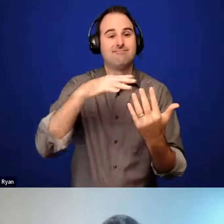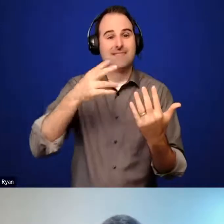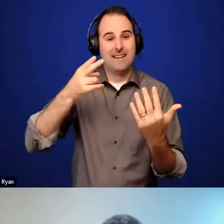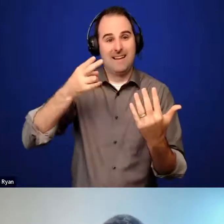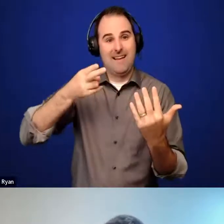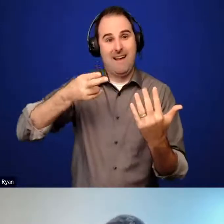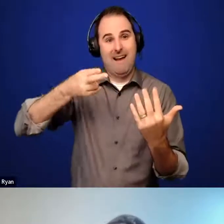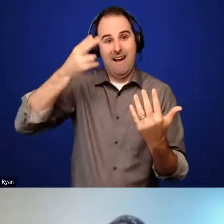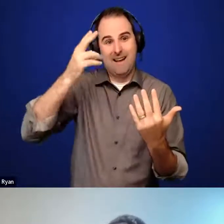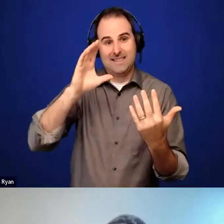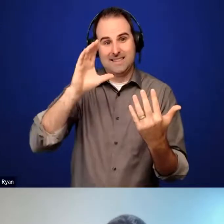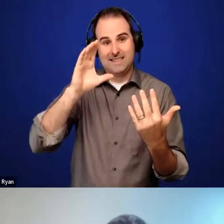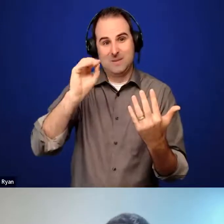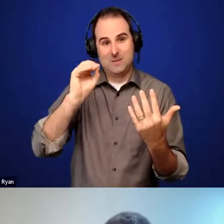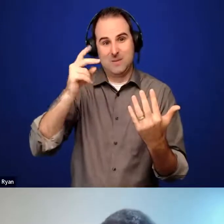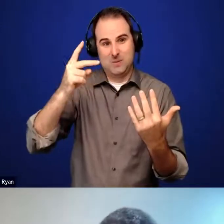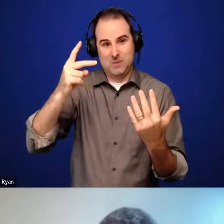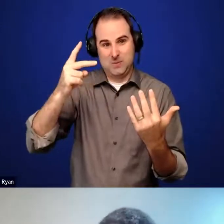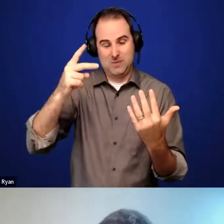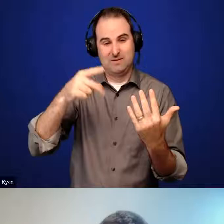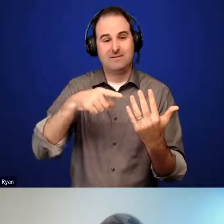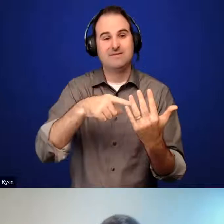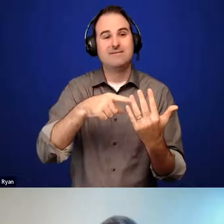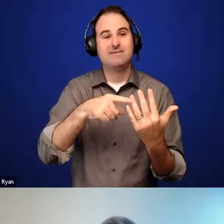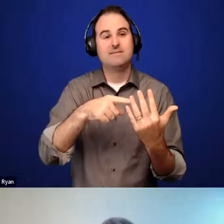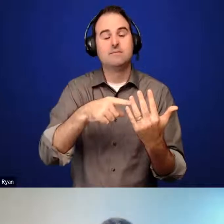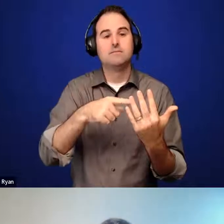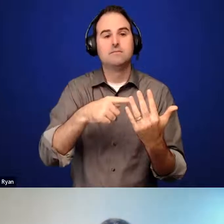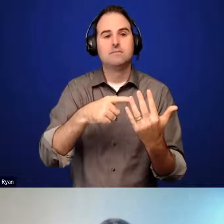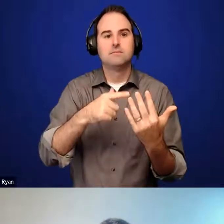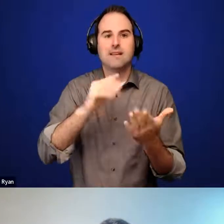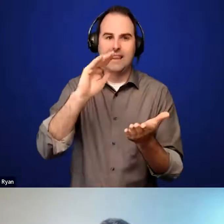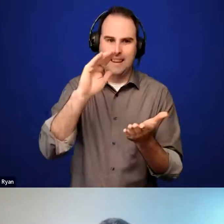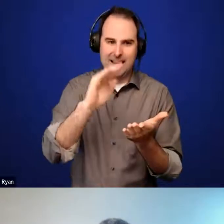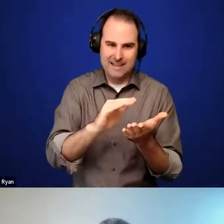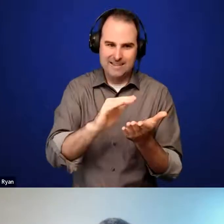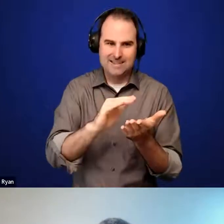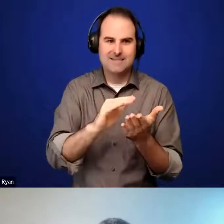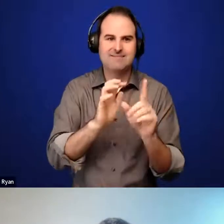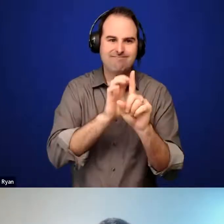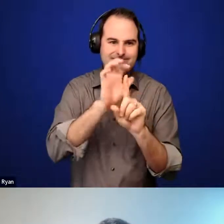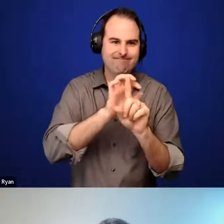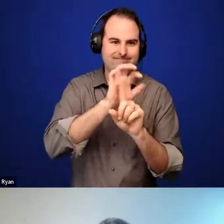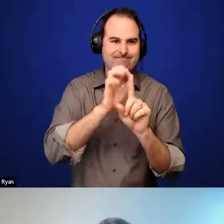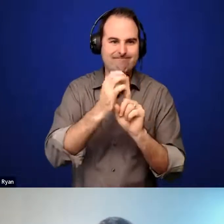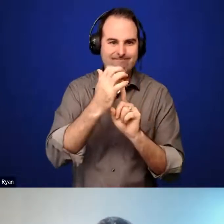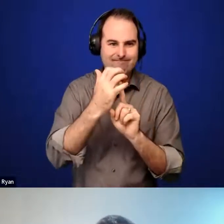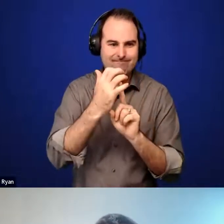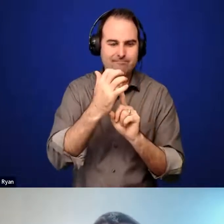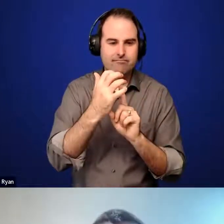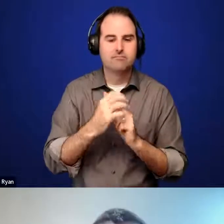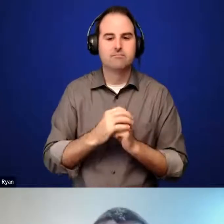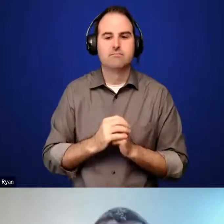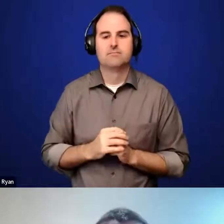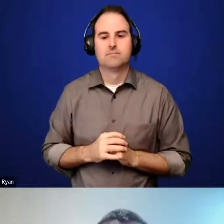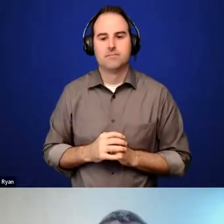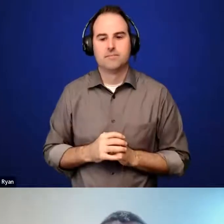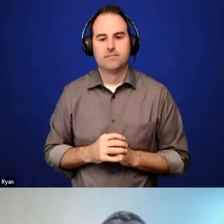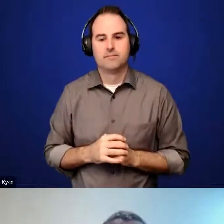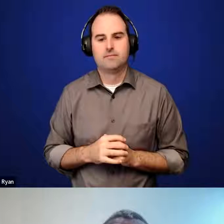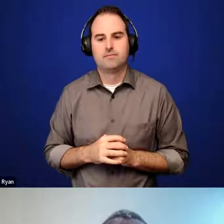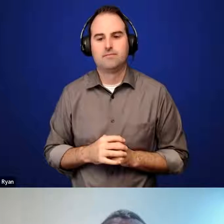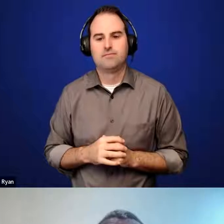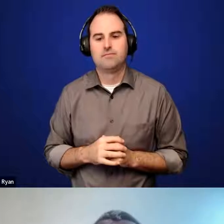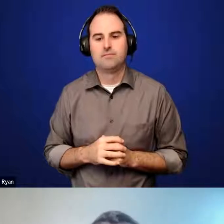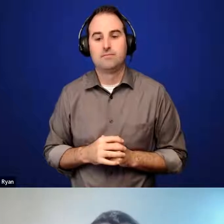the plant in terms of nutriment. And now the pest, in order to meet this metabolism,